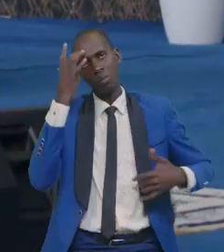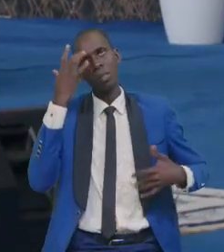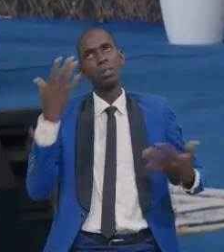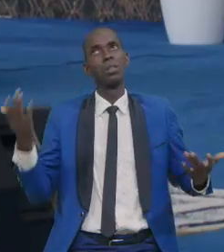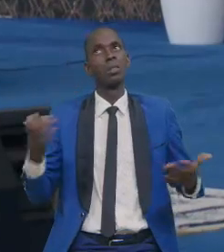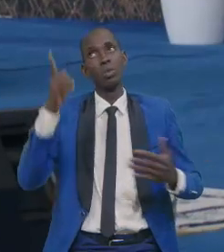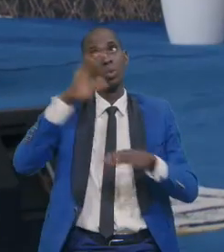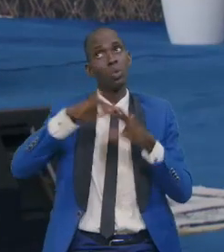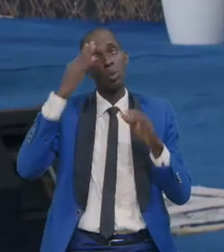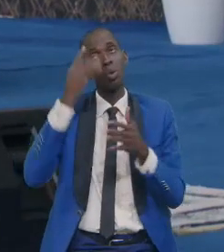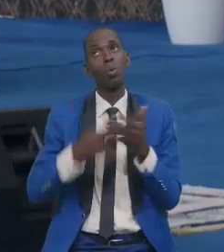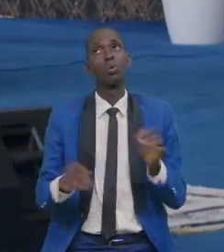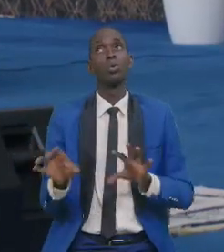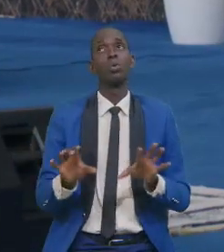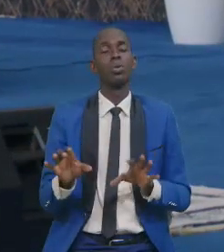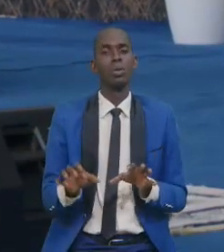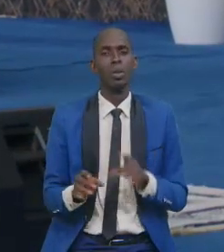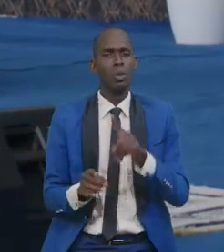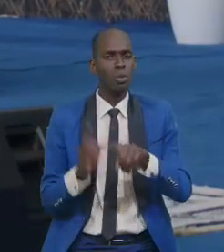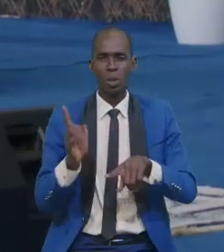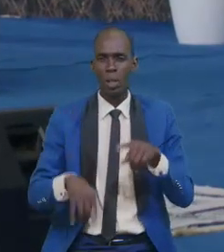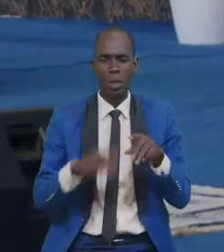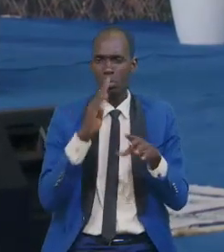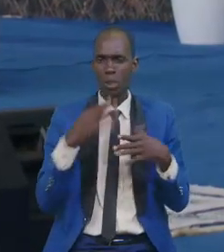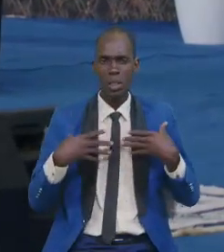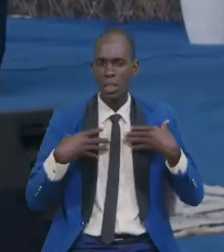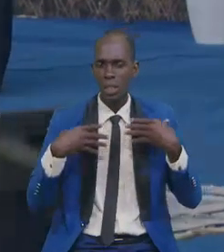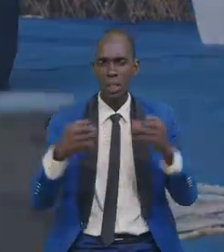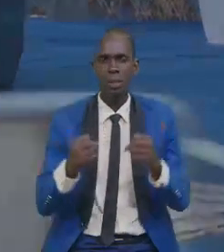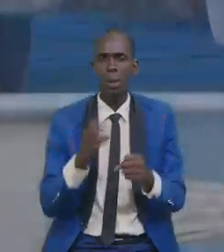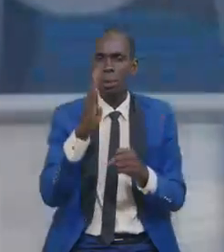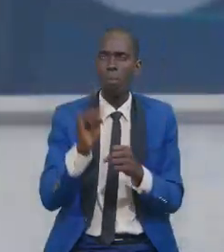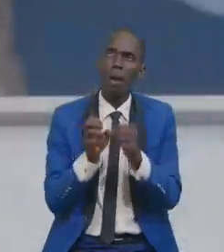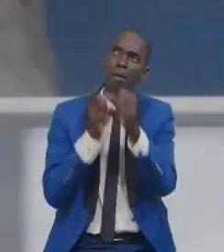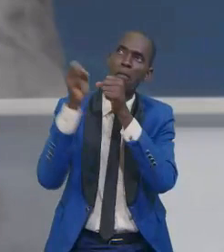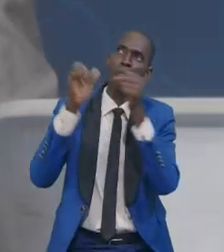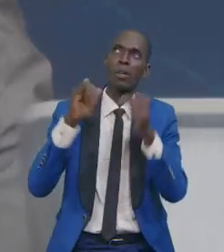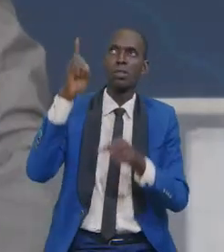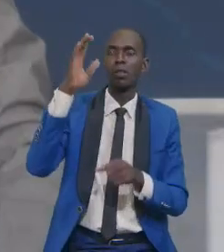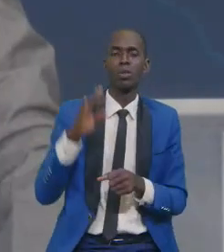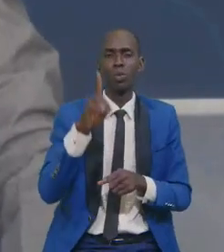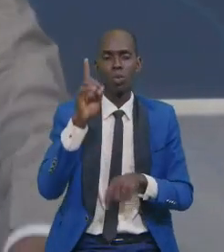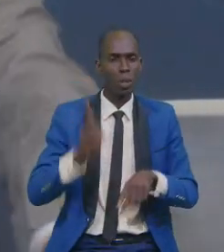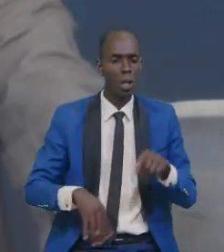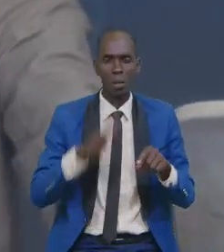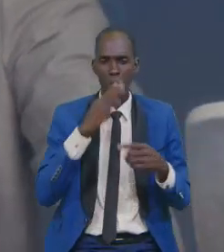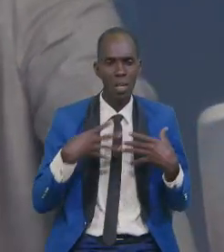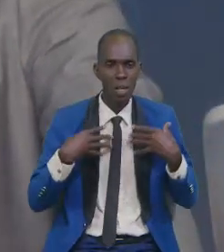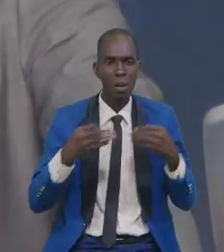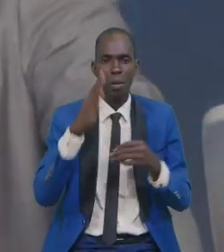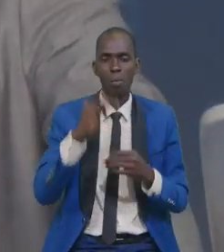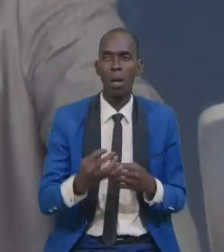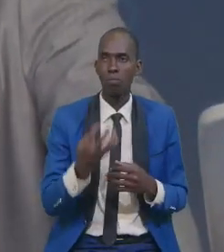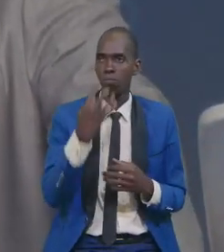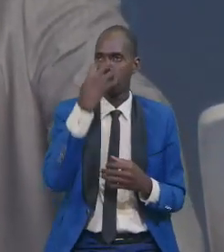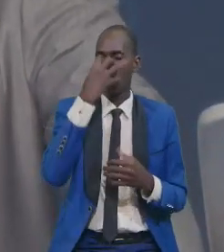grumbling. We don't get healed by fighting God. We don't get healed by frowning at God. You